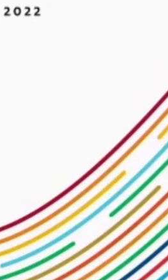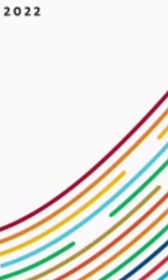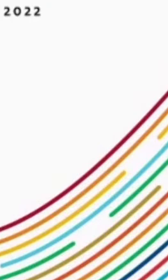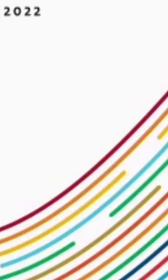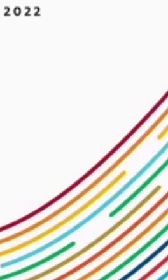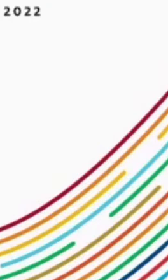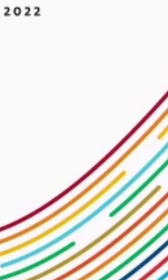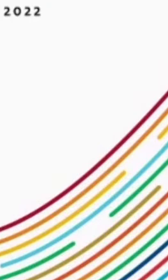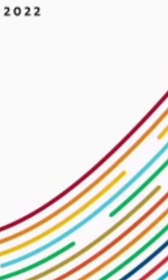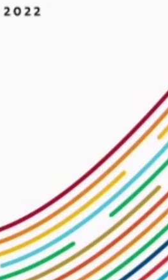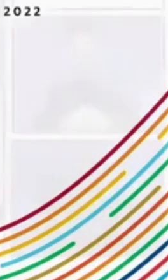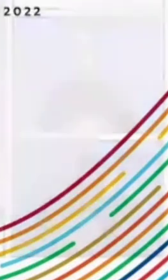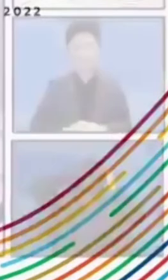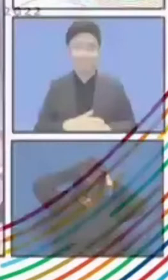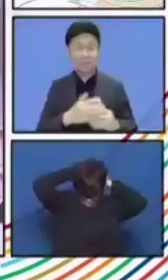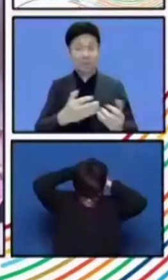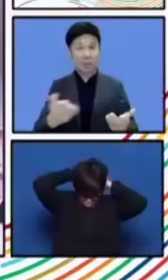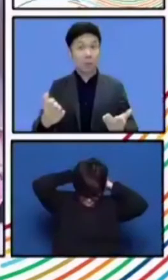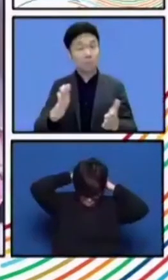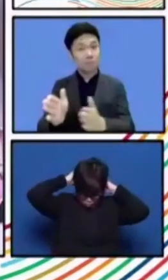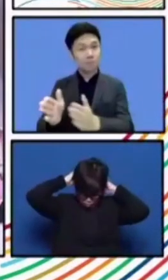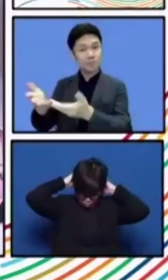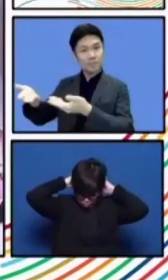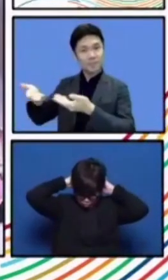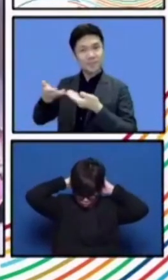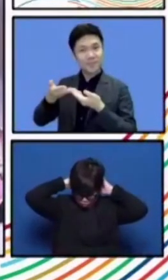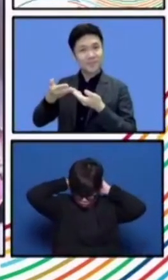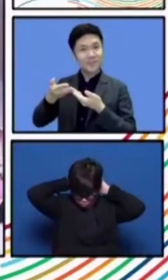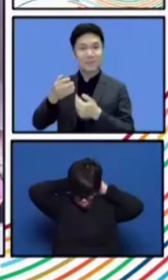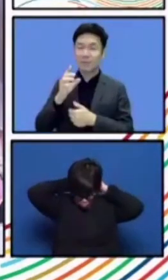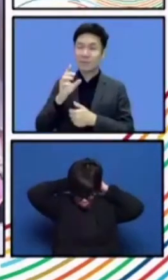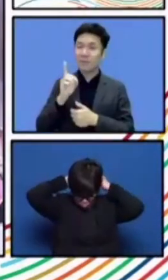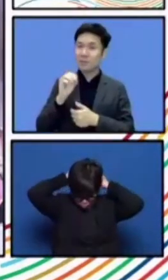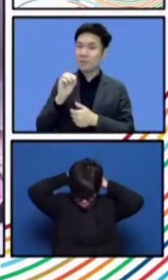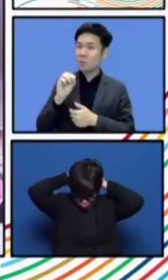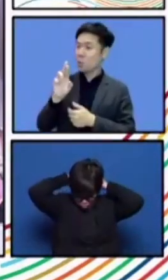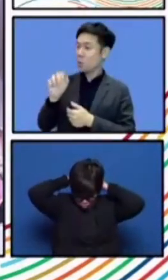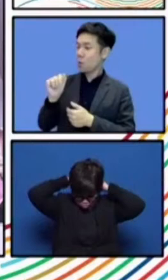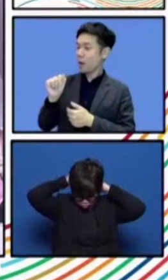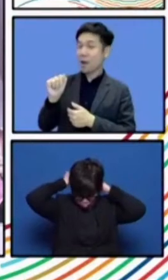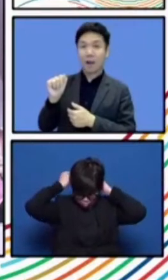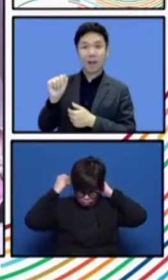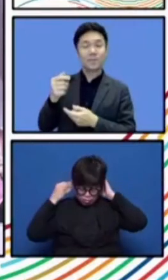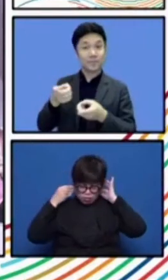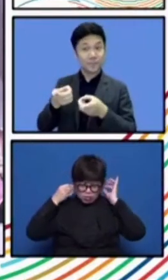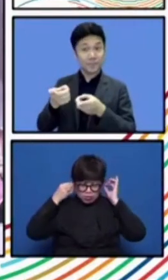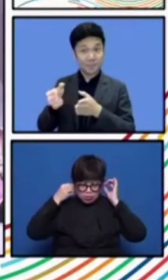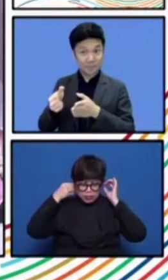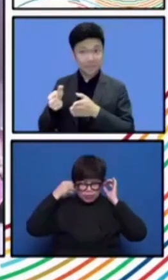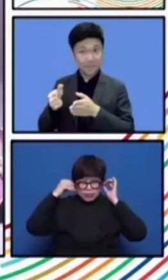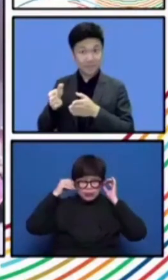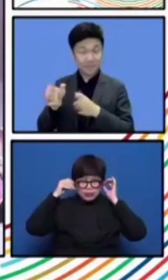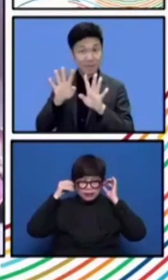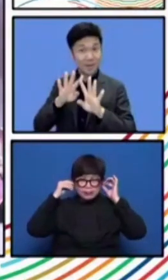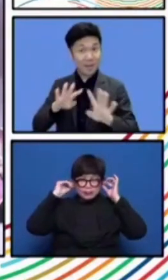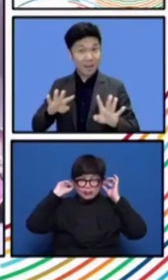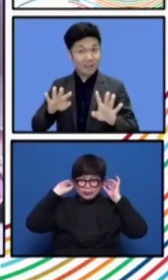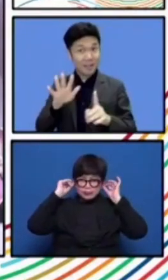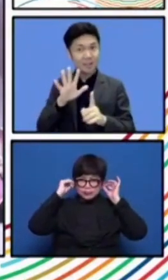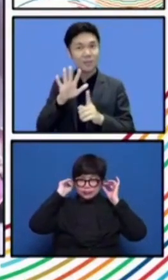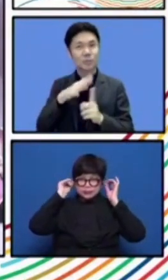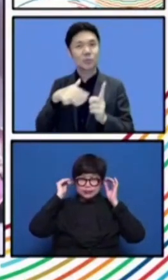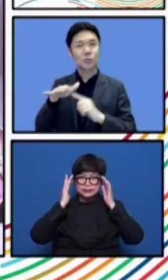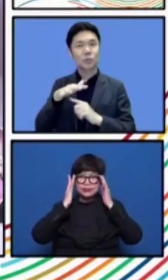invite Mr Dora torale de Barbara director of human development asean sociocultural Community Department